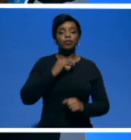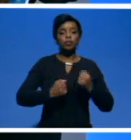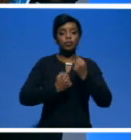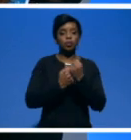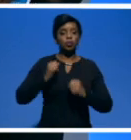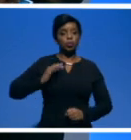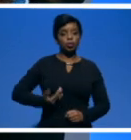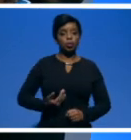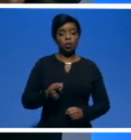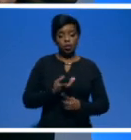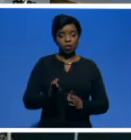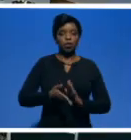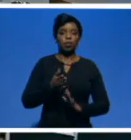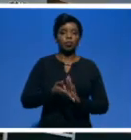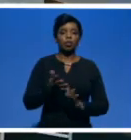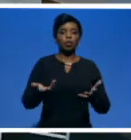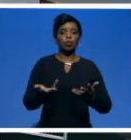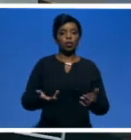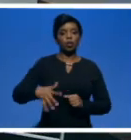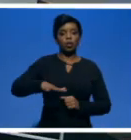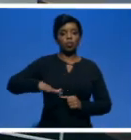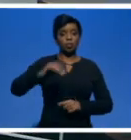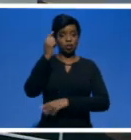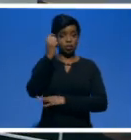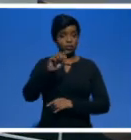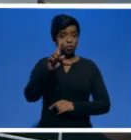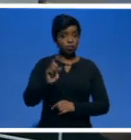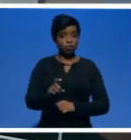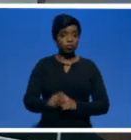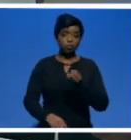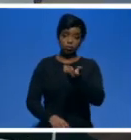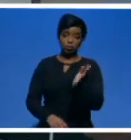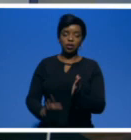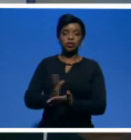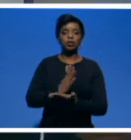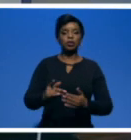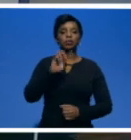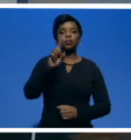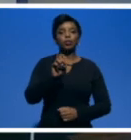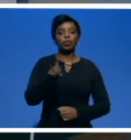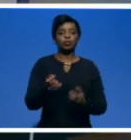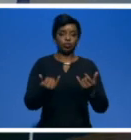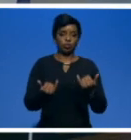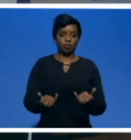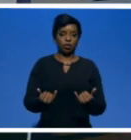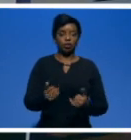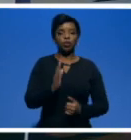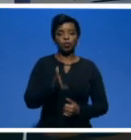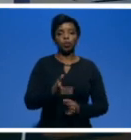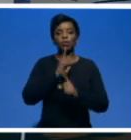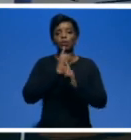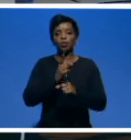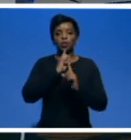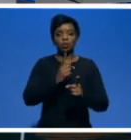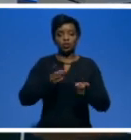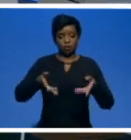operate in the informal sector? These are some of the questions we will be answering today in this edition of